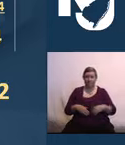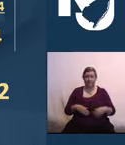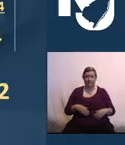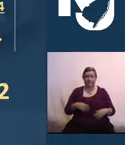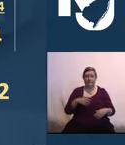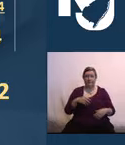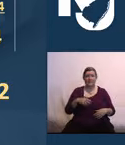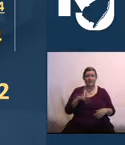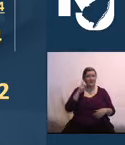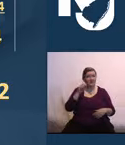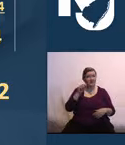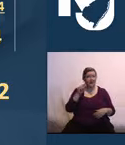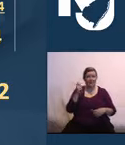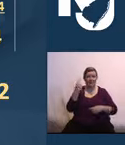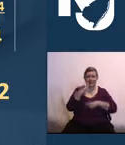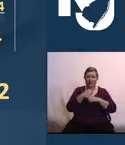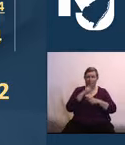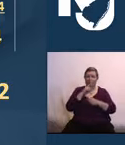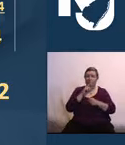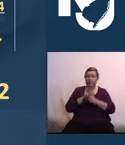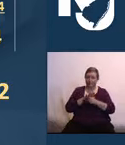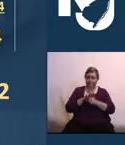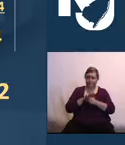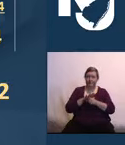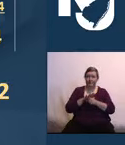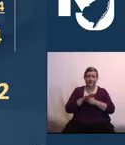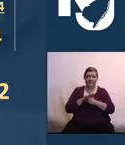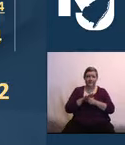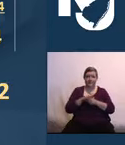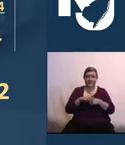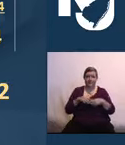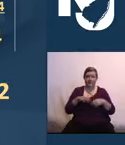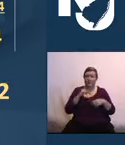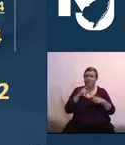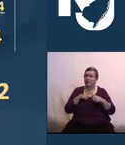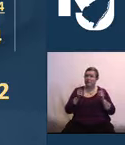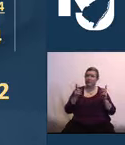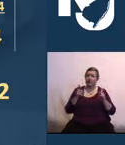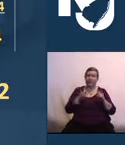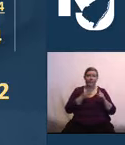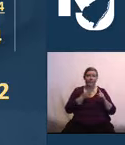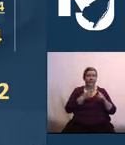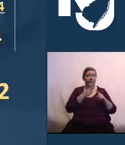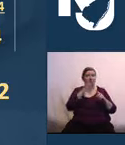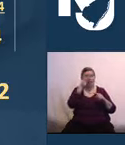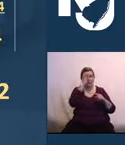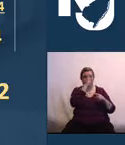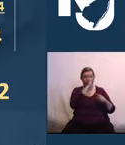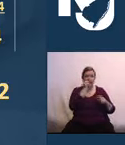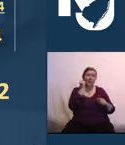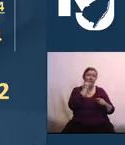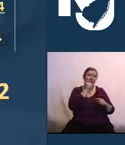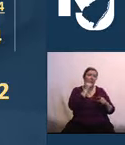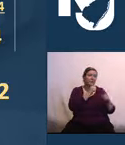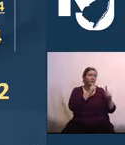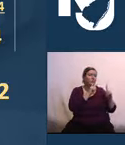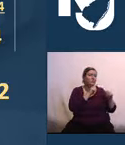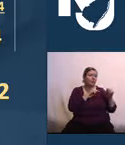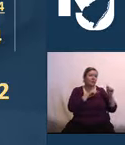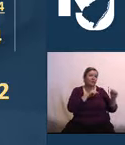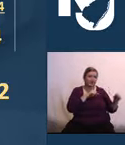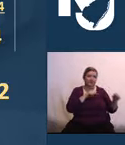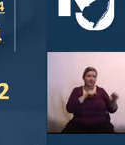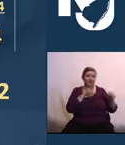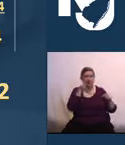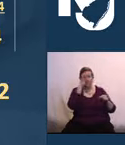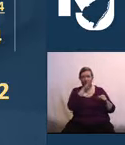were confirmed. That's different than what our hospitals report each day, Judy, as you know, which are unconfirmed. And as you